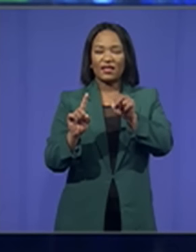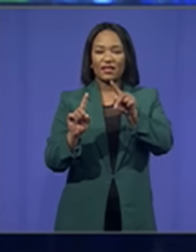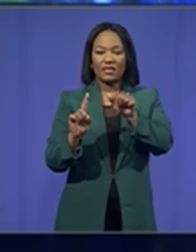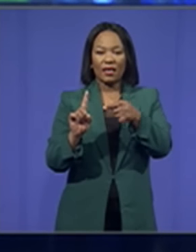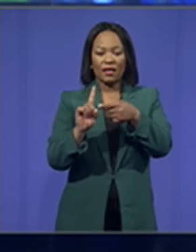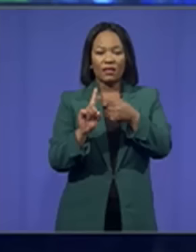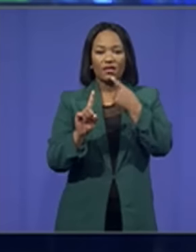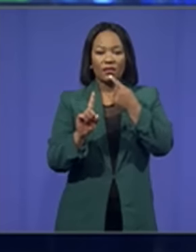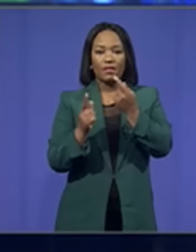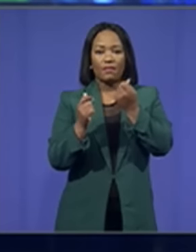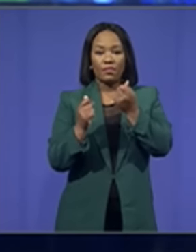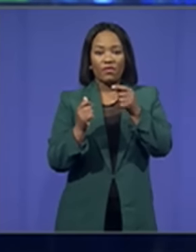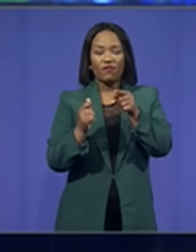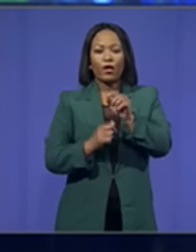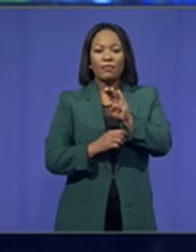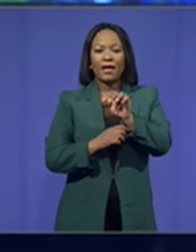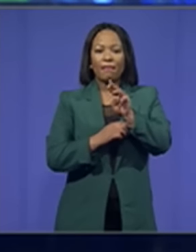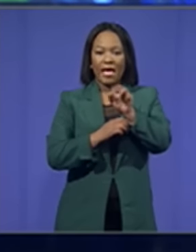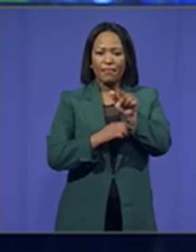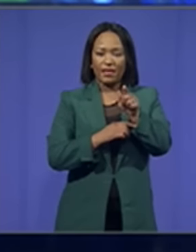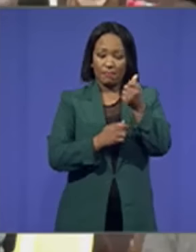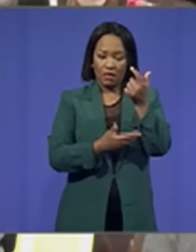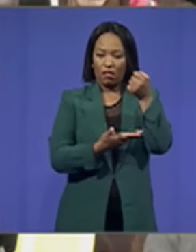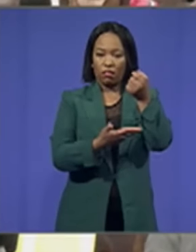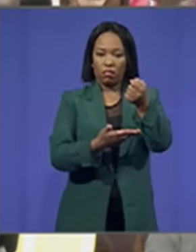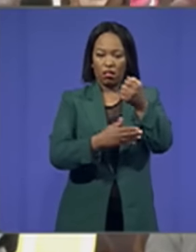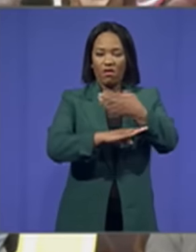ya madiboho e leng BMA.